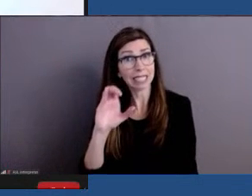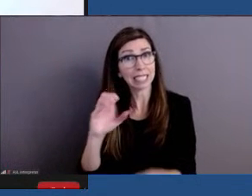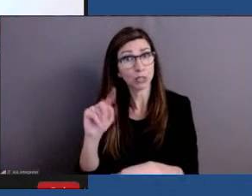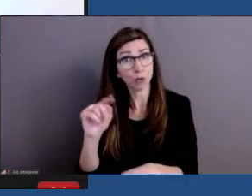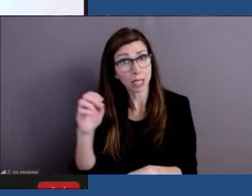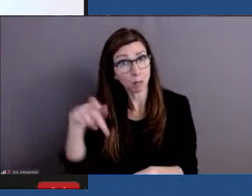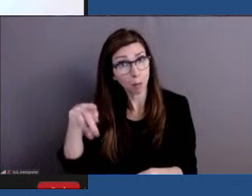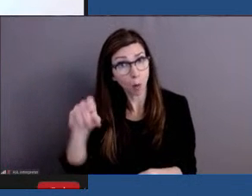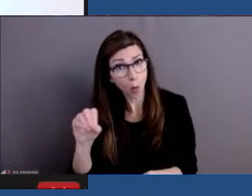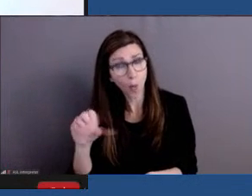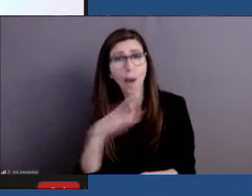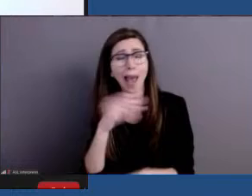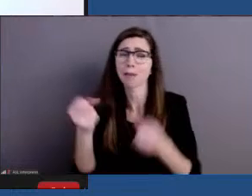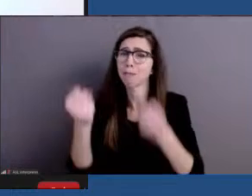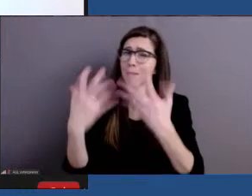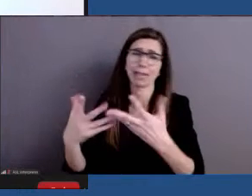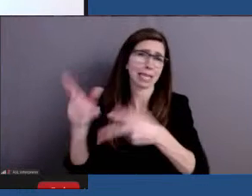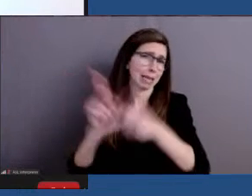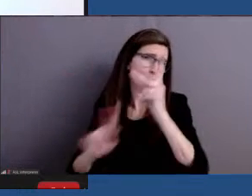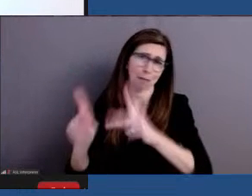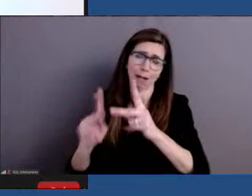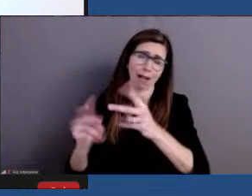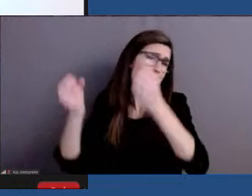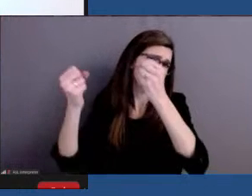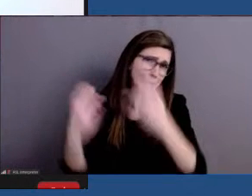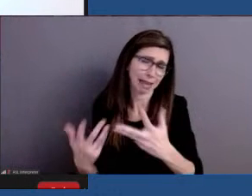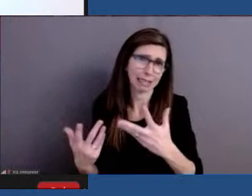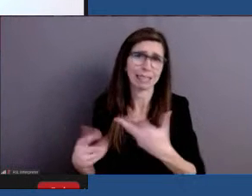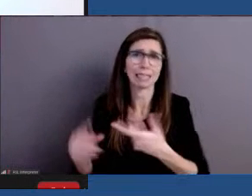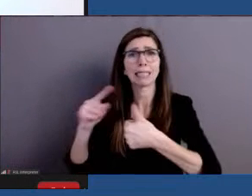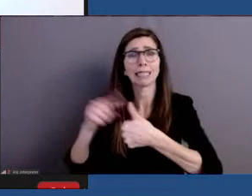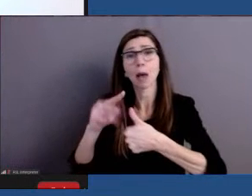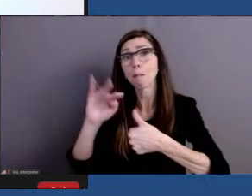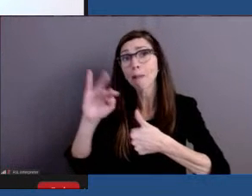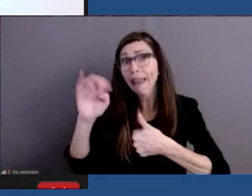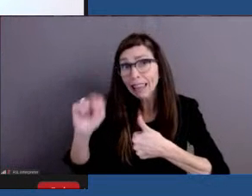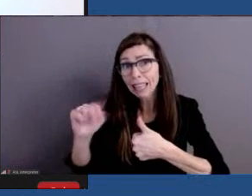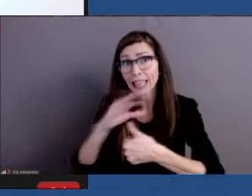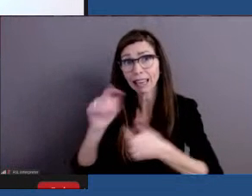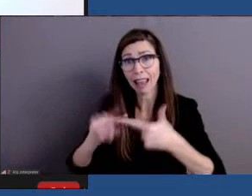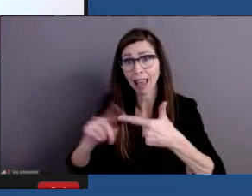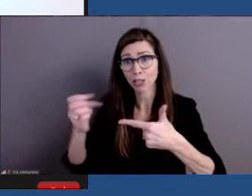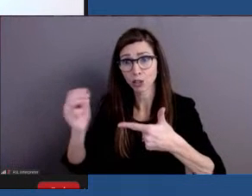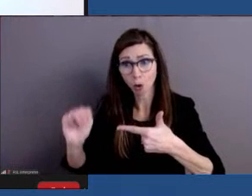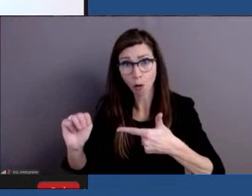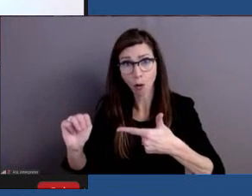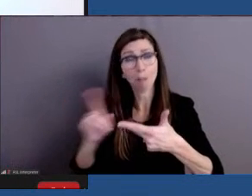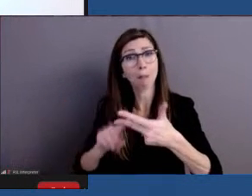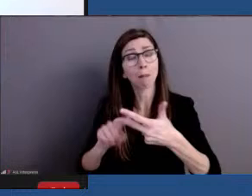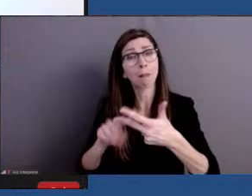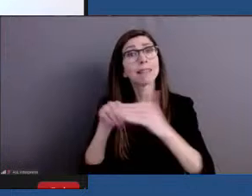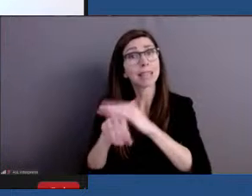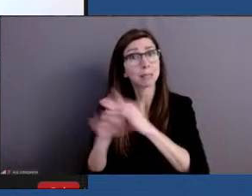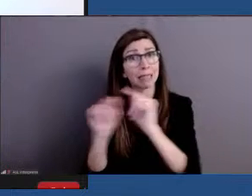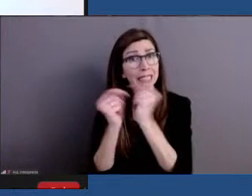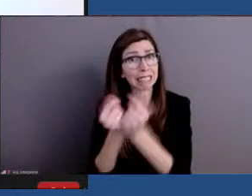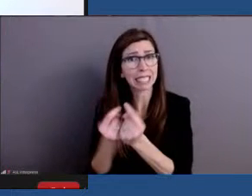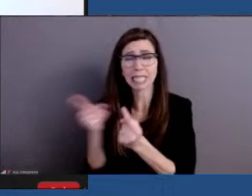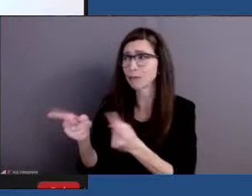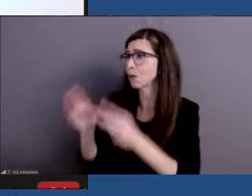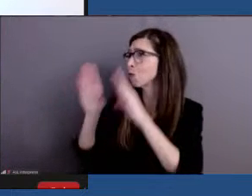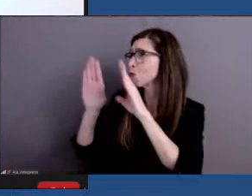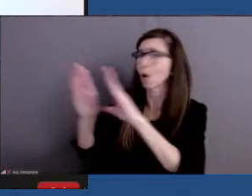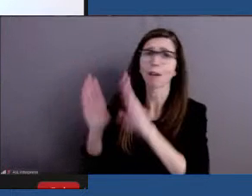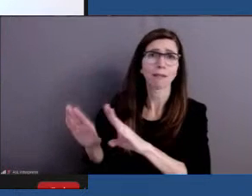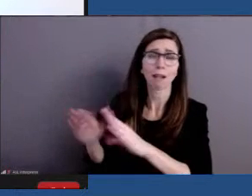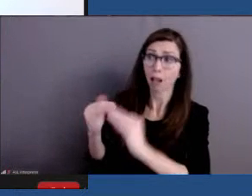many more. Megan, Tom, and the accessibility team are not only responsive to any issues I raise, but